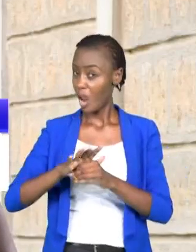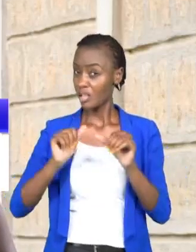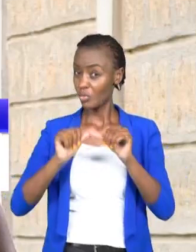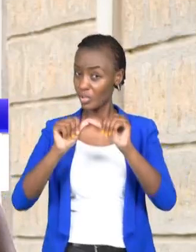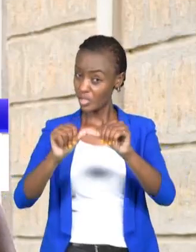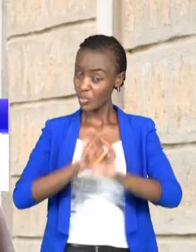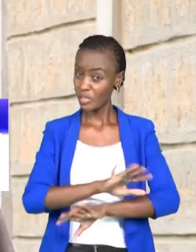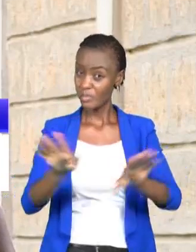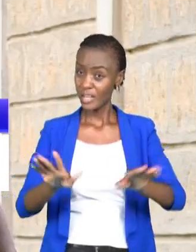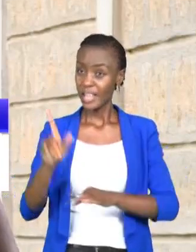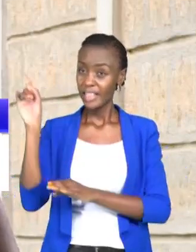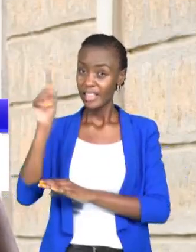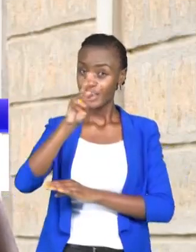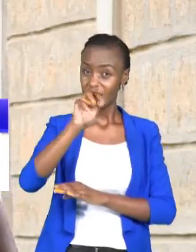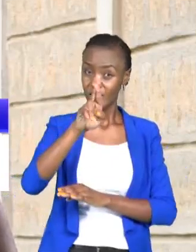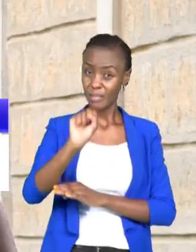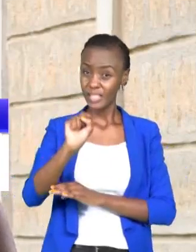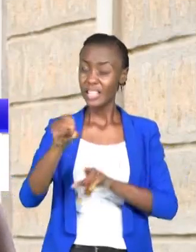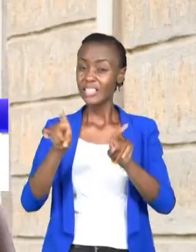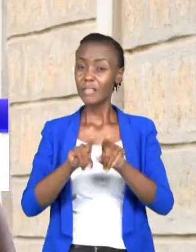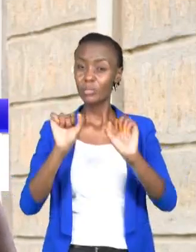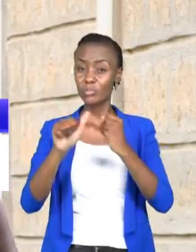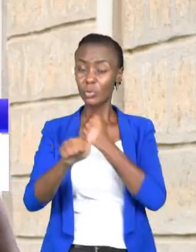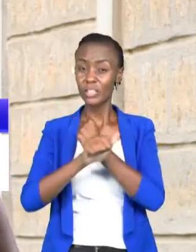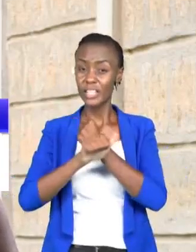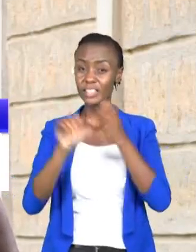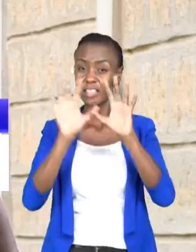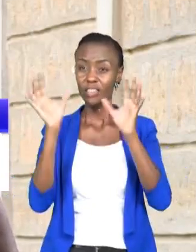MERS virus may be deadly to the world's economy and the world